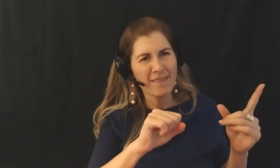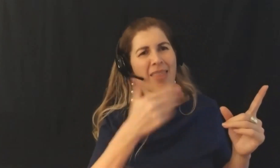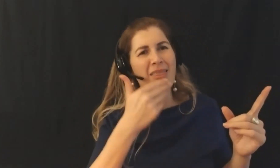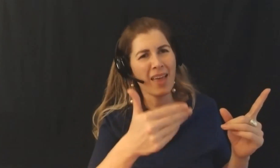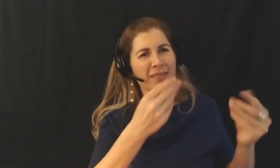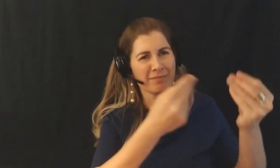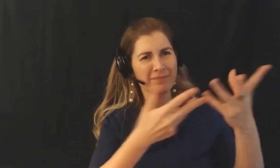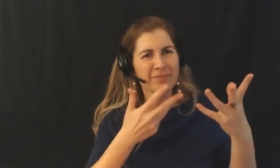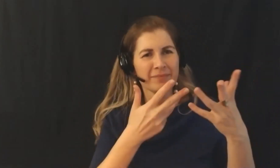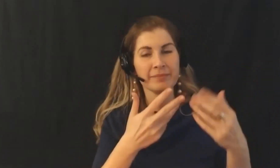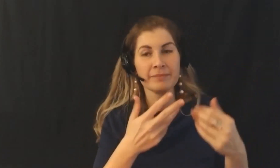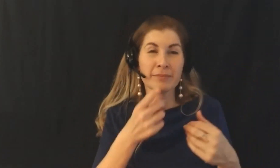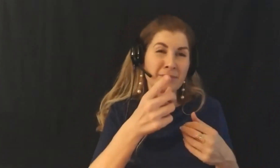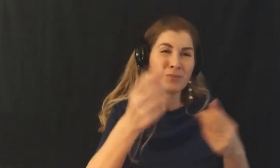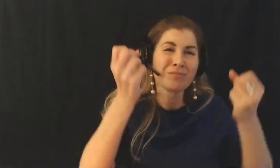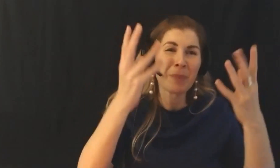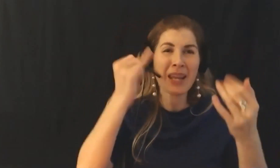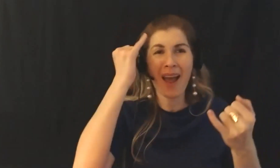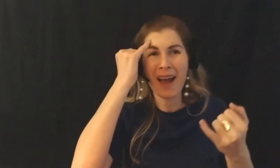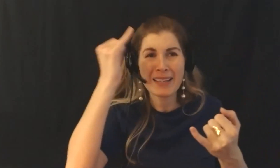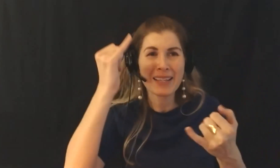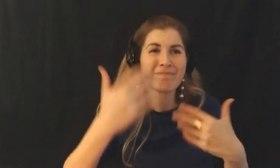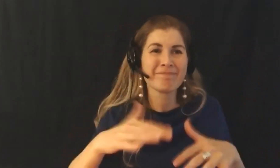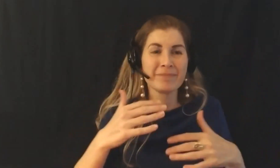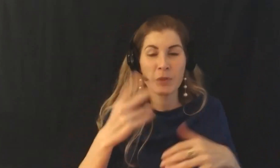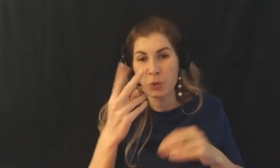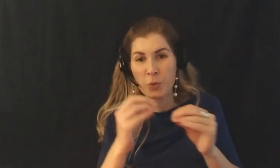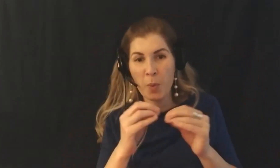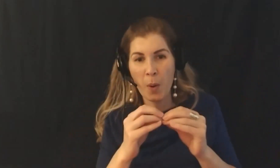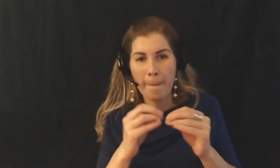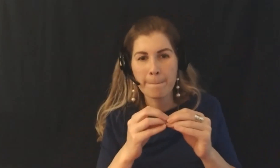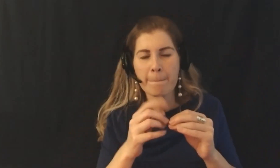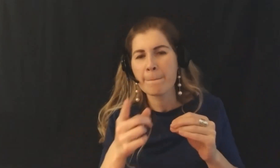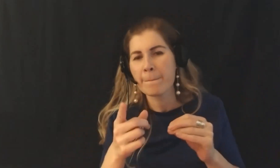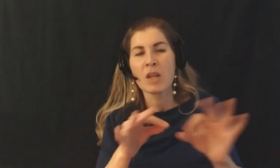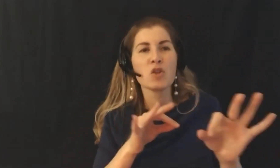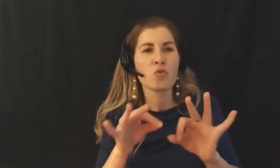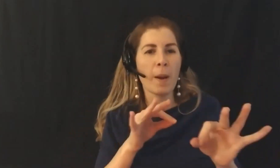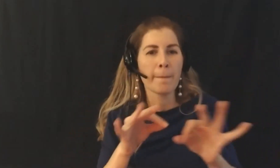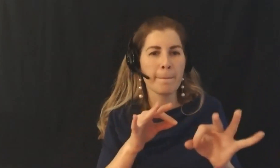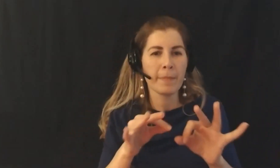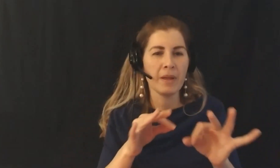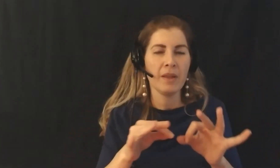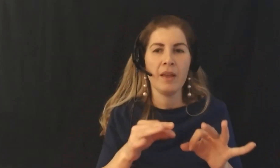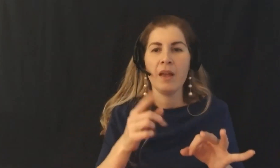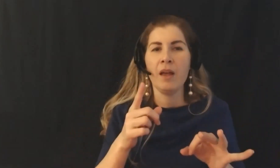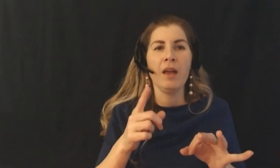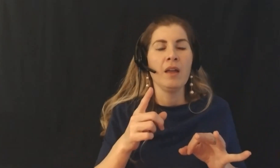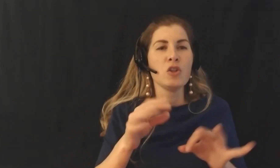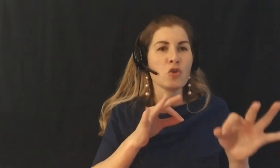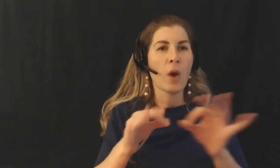that. You guys have so many amazing suggestions. Two more that just came in: describing in their room that the rest of the Zoom participants can't